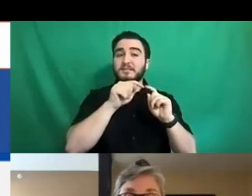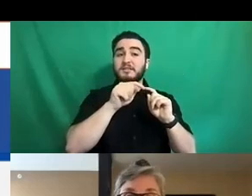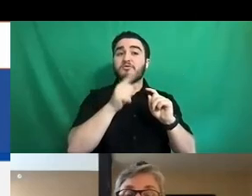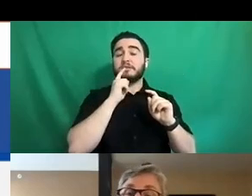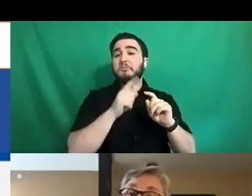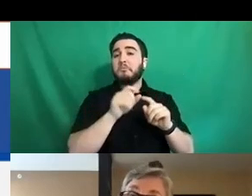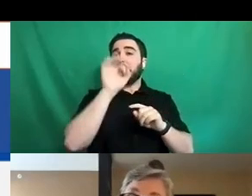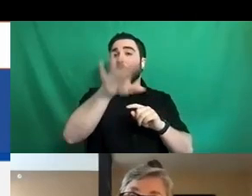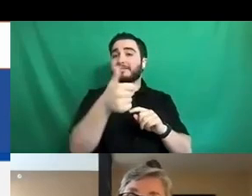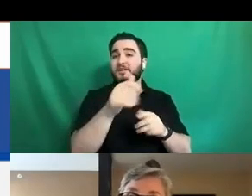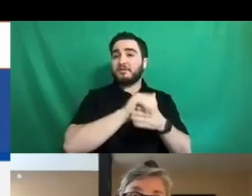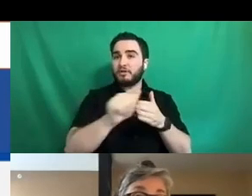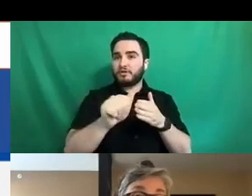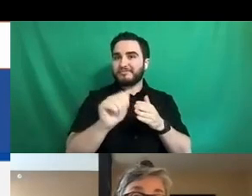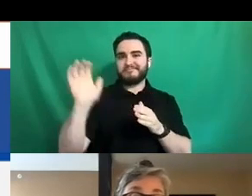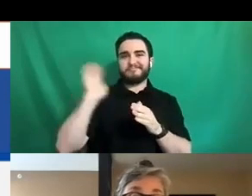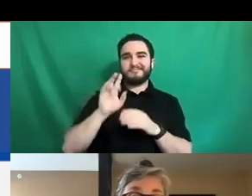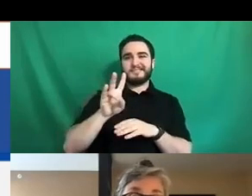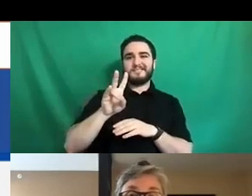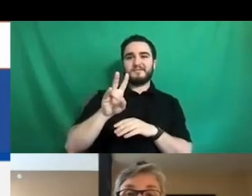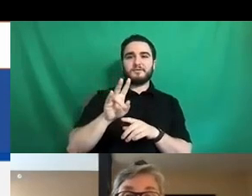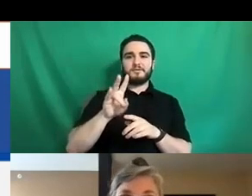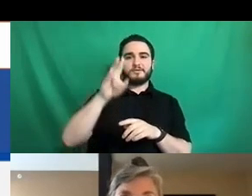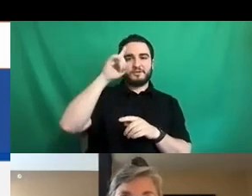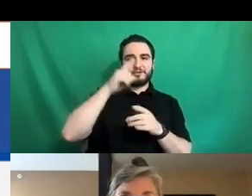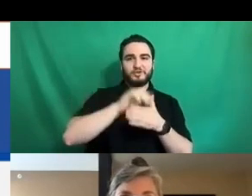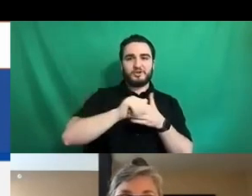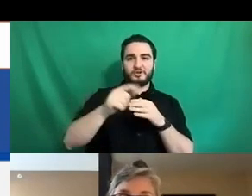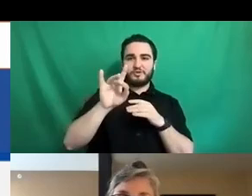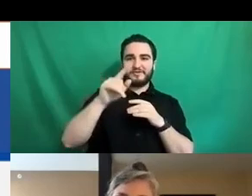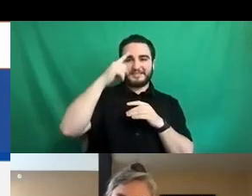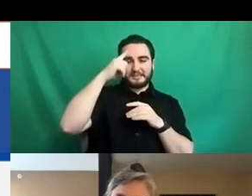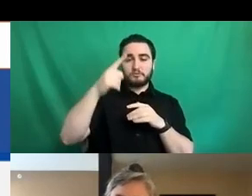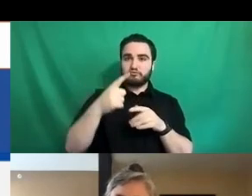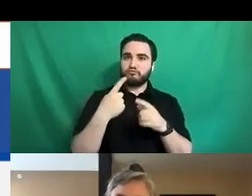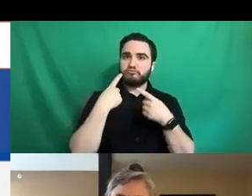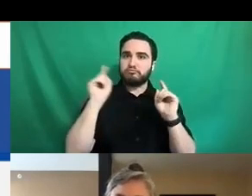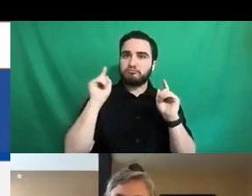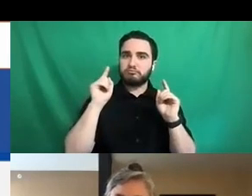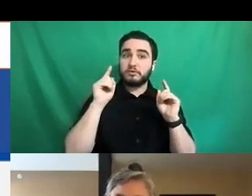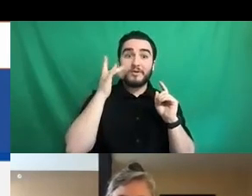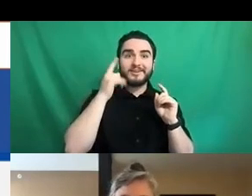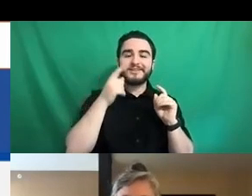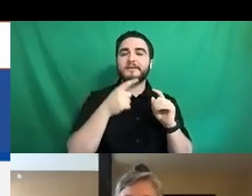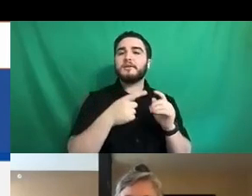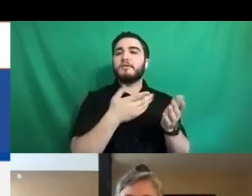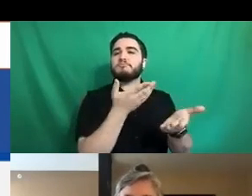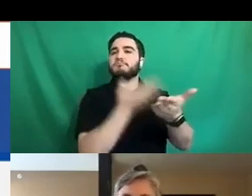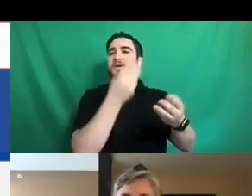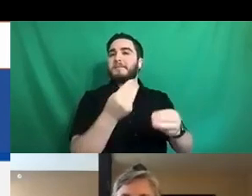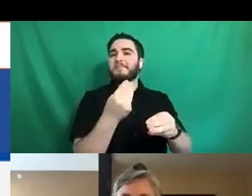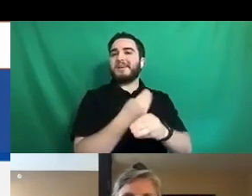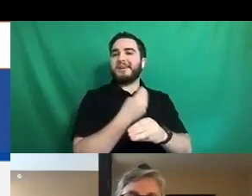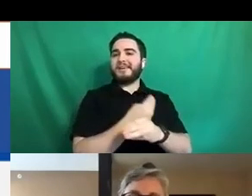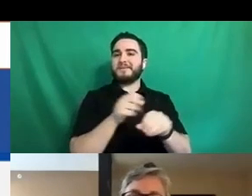an hour when minimum wage was $7.25, and we got it. Because we're using math to break the myth. We're showing compare